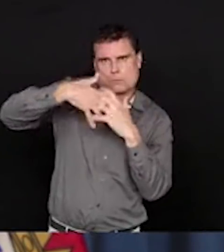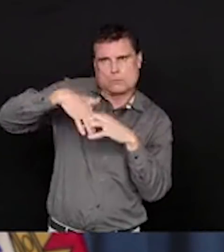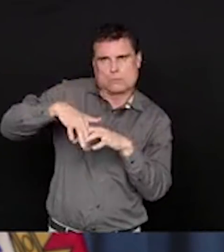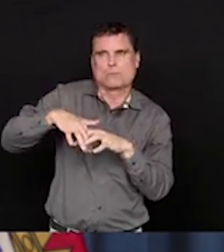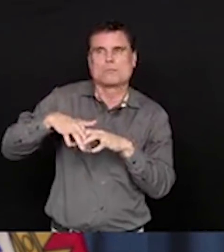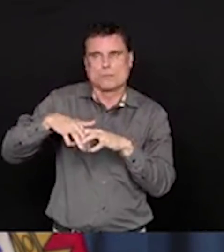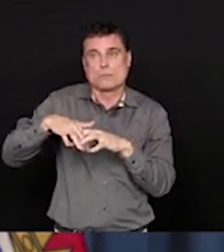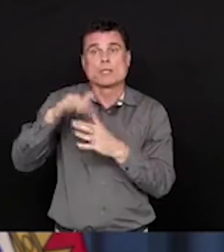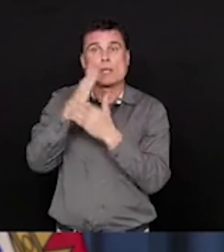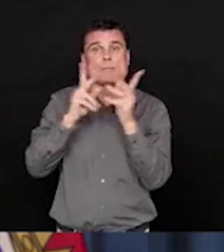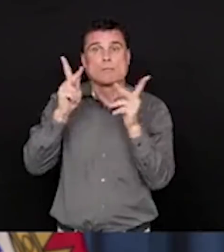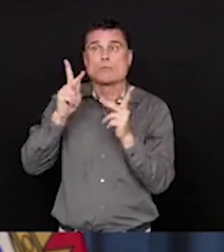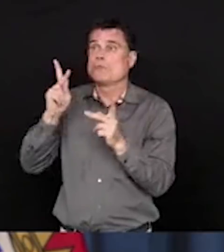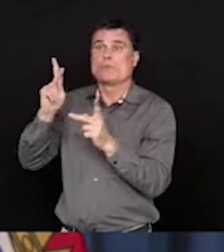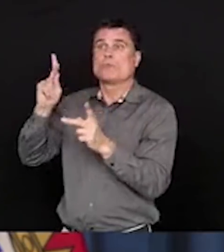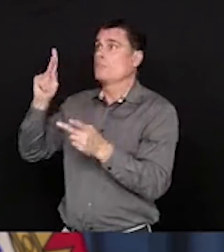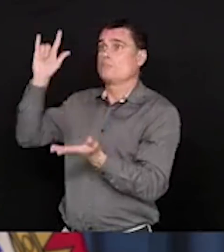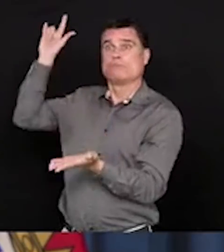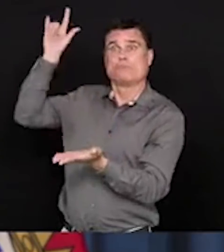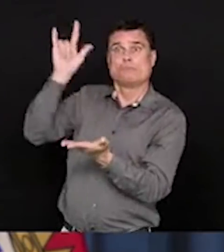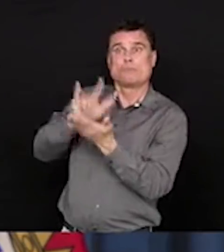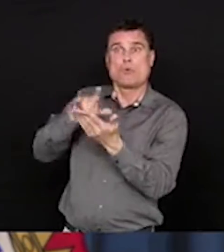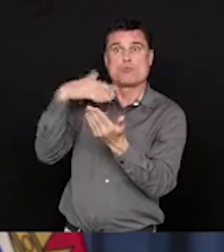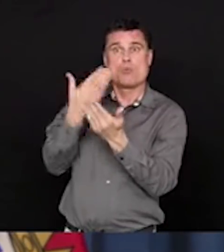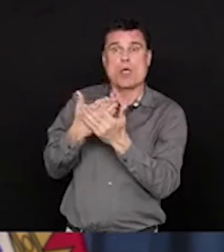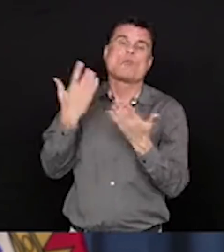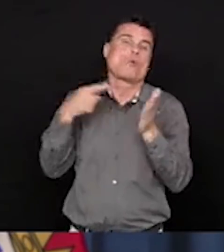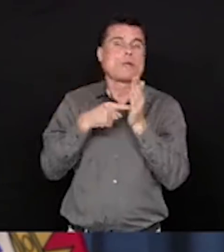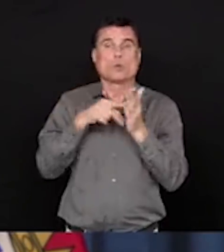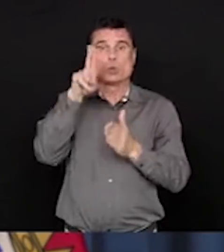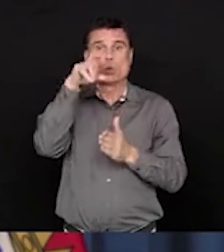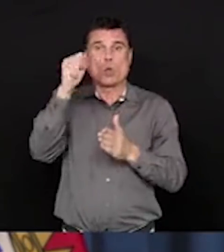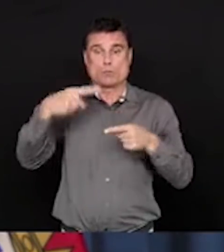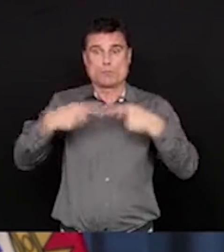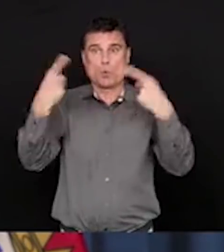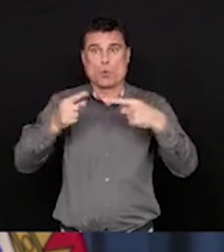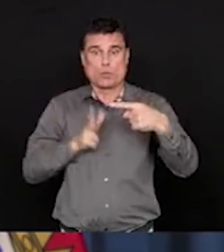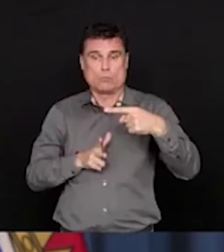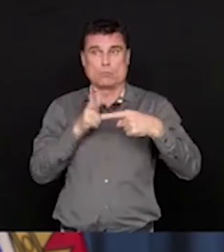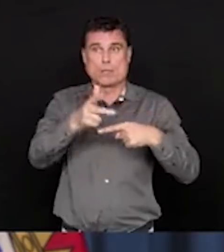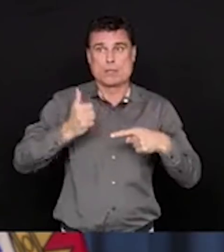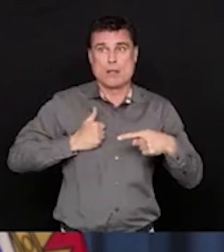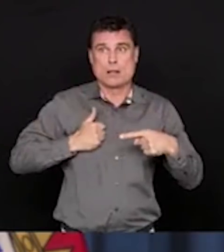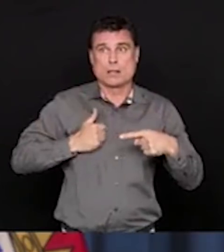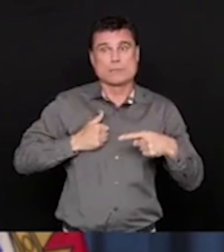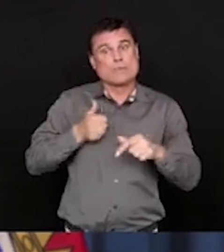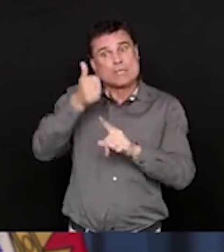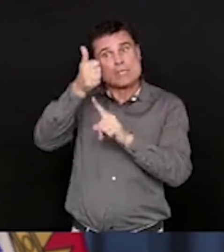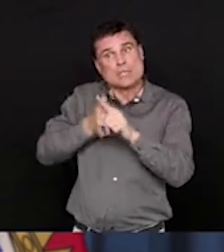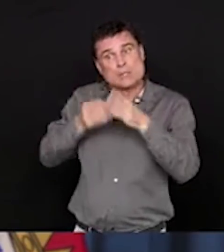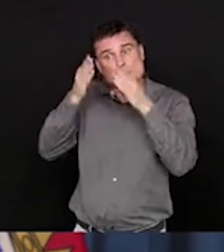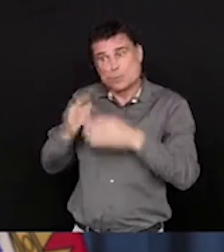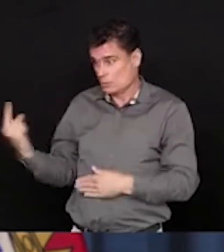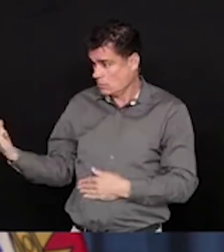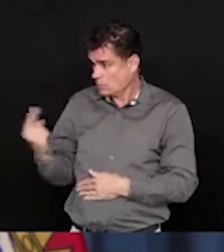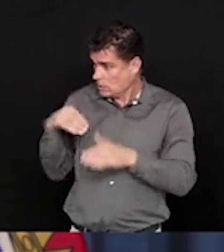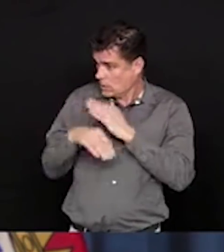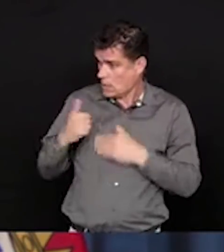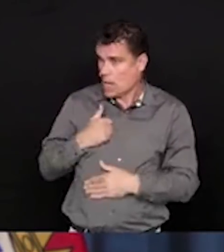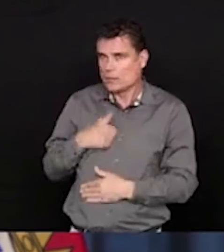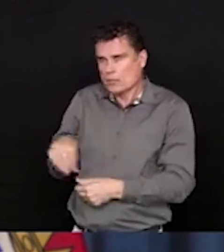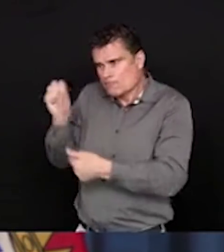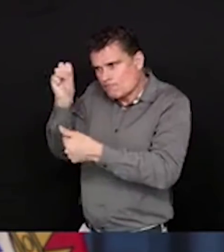important. And every single one of them has to have a plan to self-isolate for 14 days, every one. There's people coming in